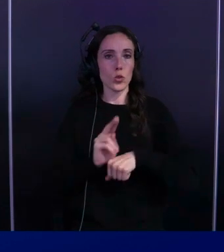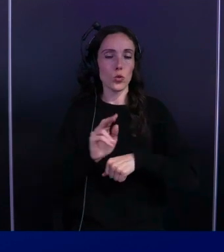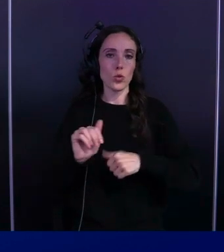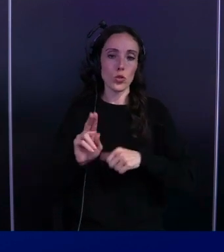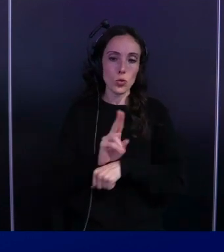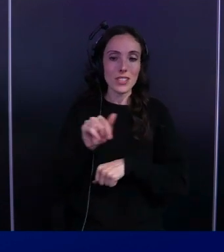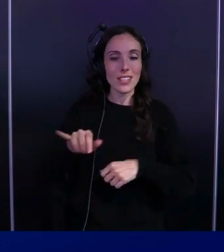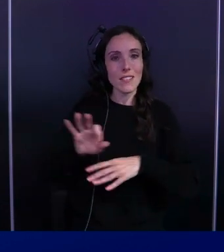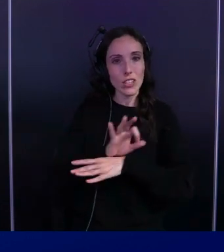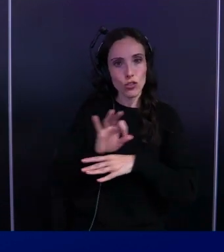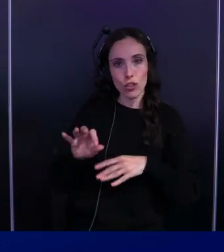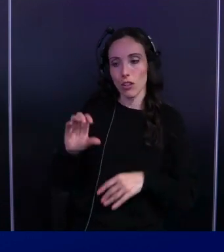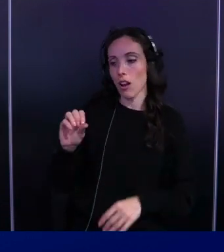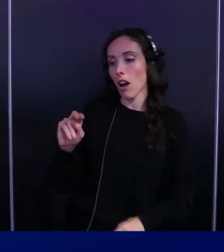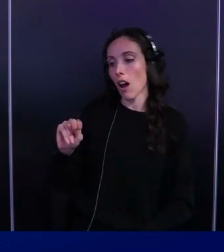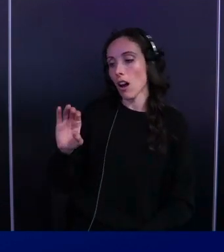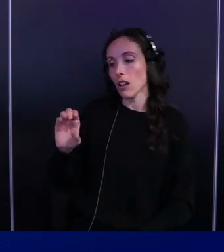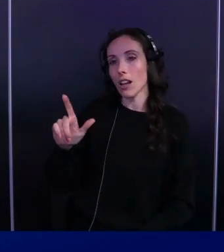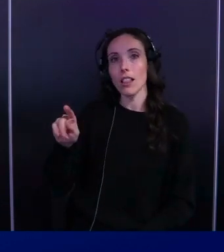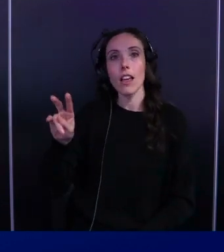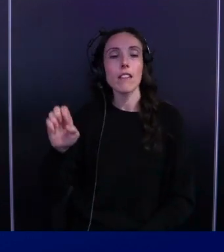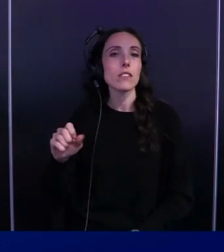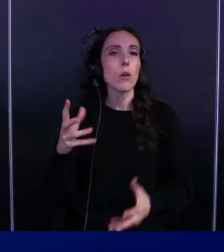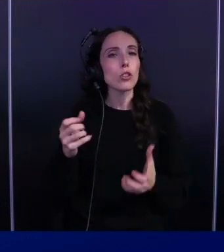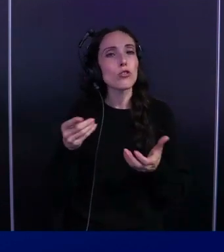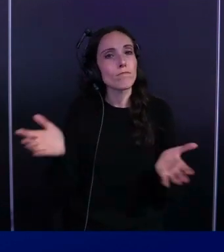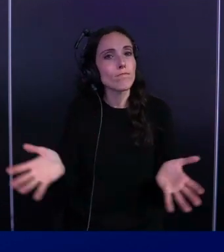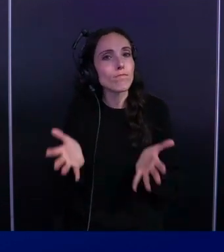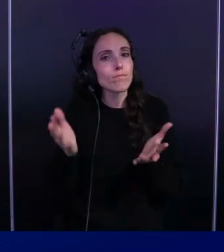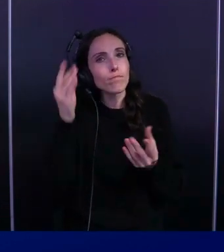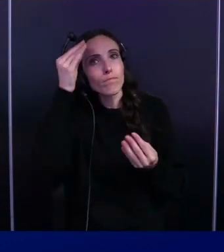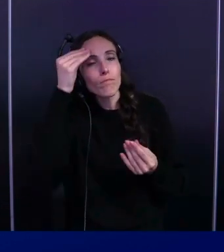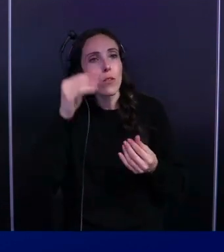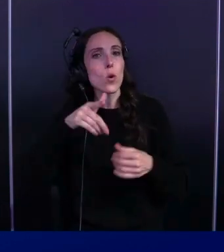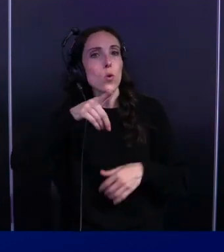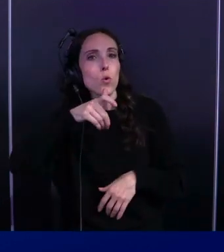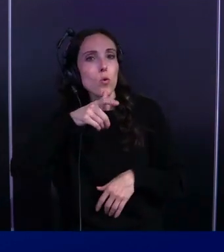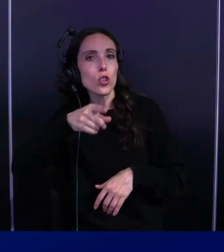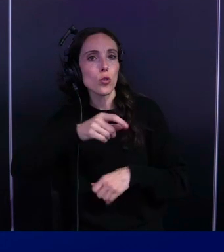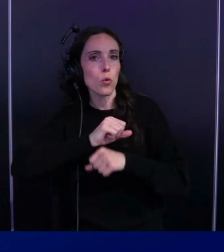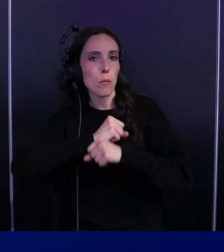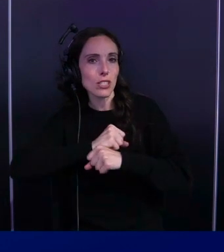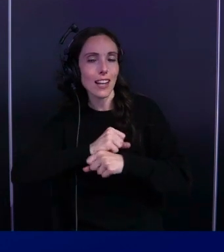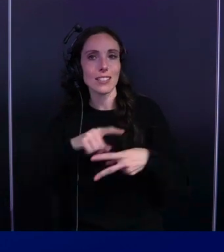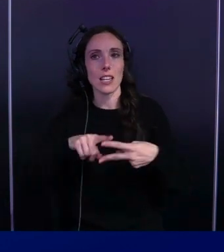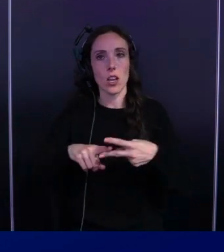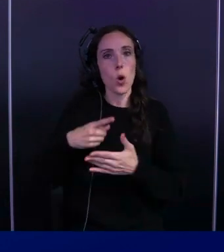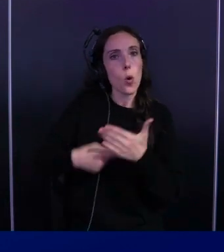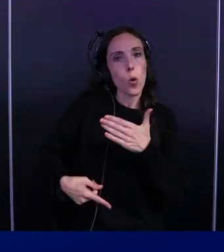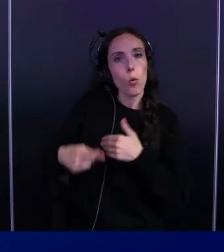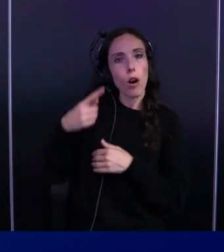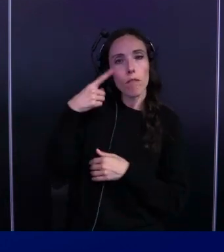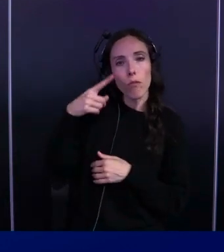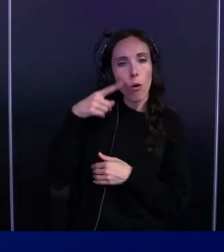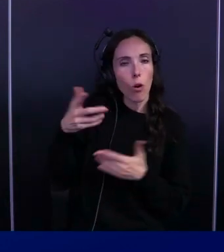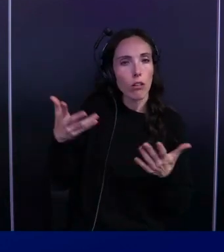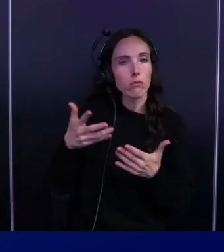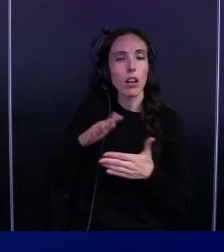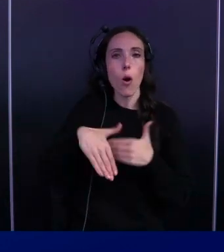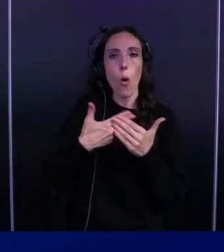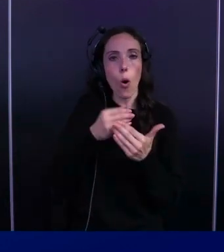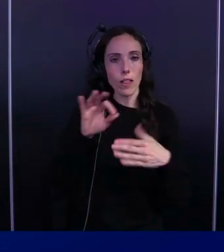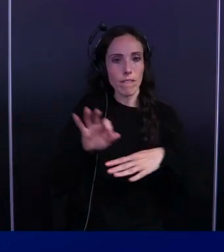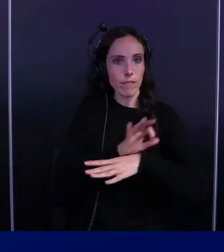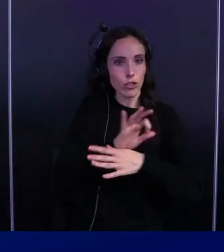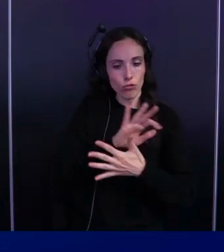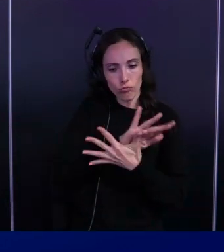enclaves, I would highly encourage you to think about what is it that you're protecting, who are you protecting it from, and all of the features that you're going to use will